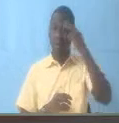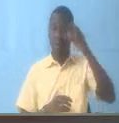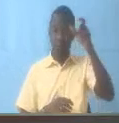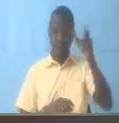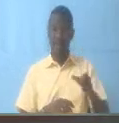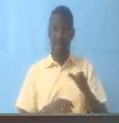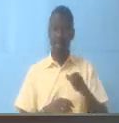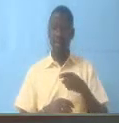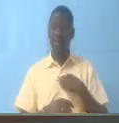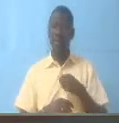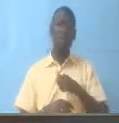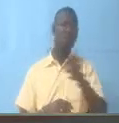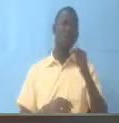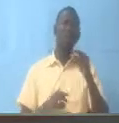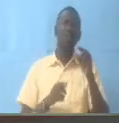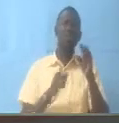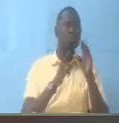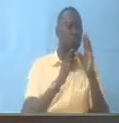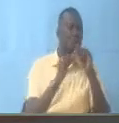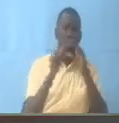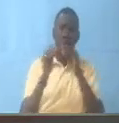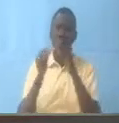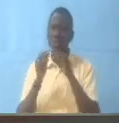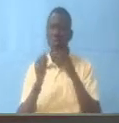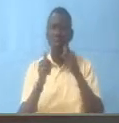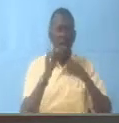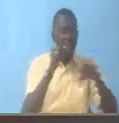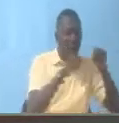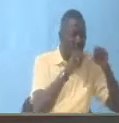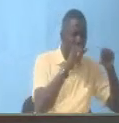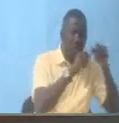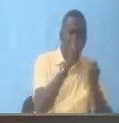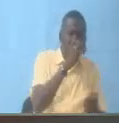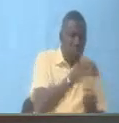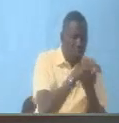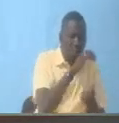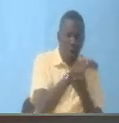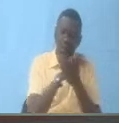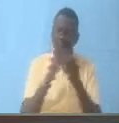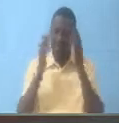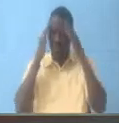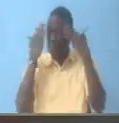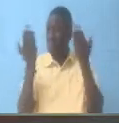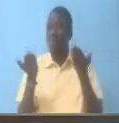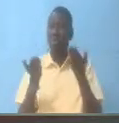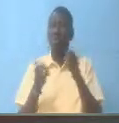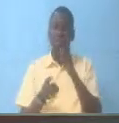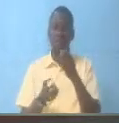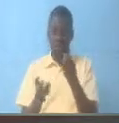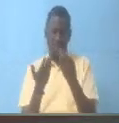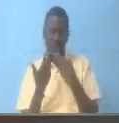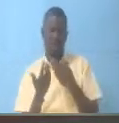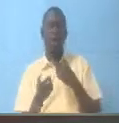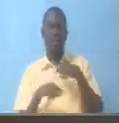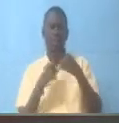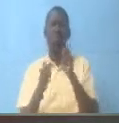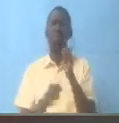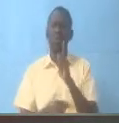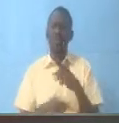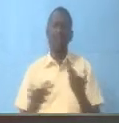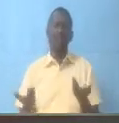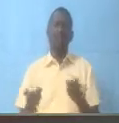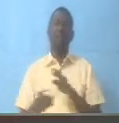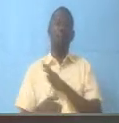rumors. You're busy running up and down most of the time. But tell me what the rumors were. Munuma fàttaliku ne comme soo nekkee ministre du yëpp nga